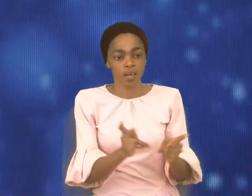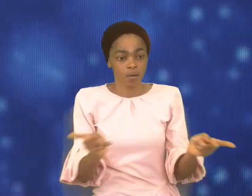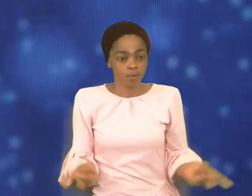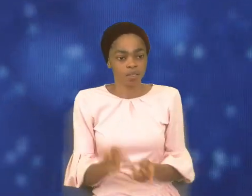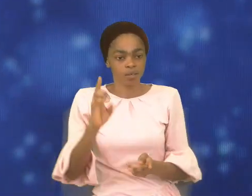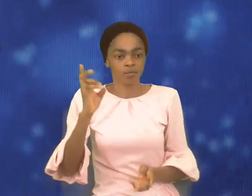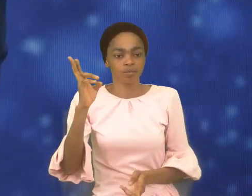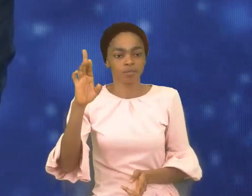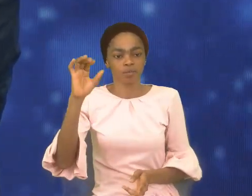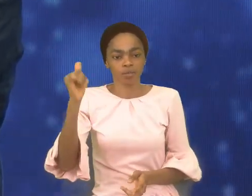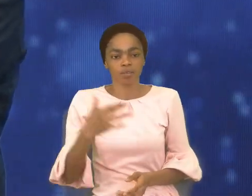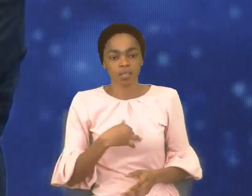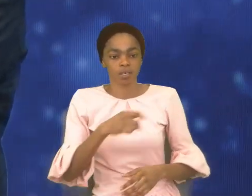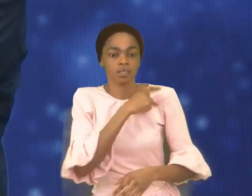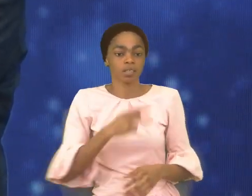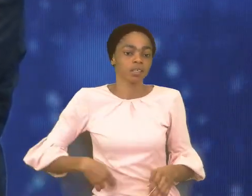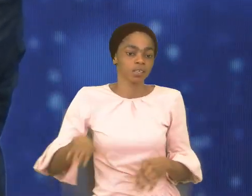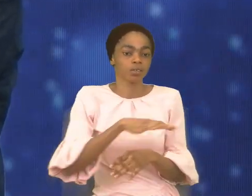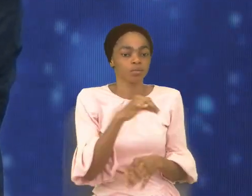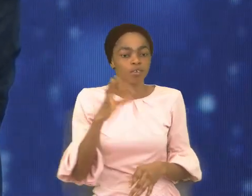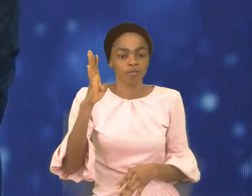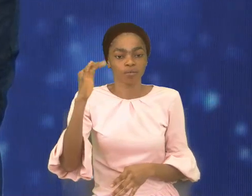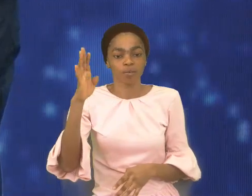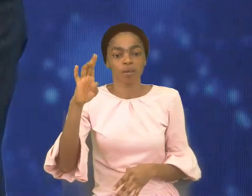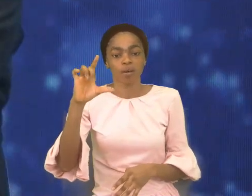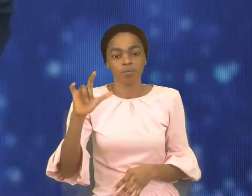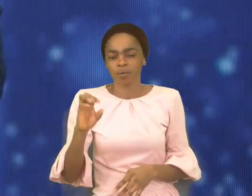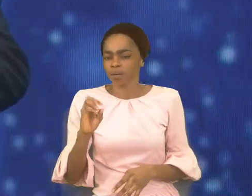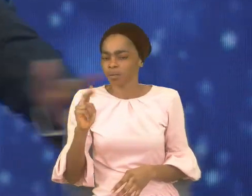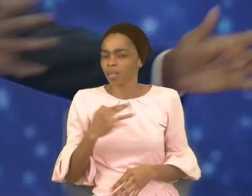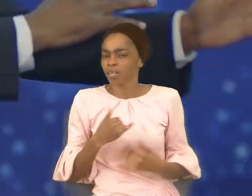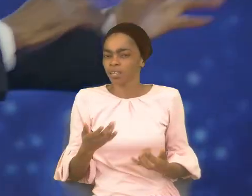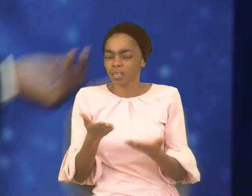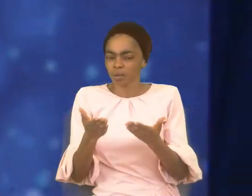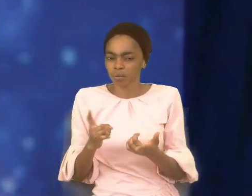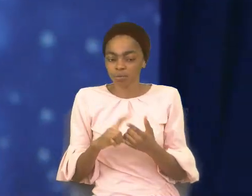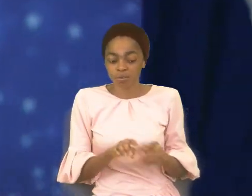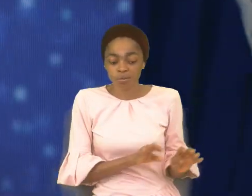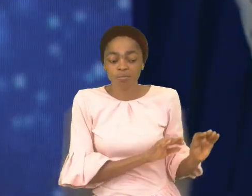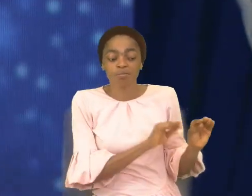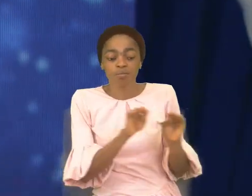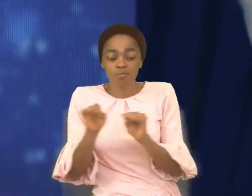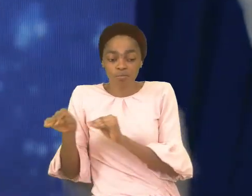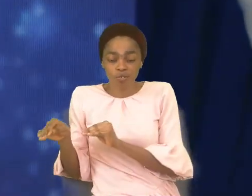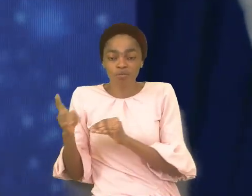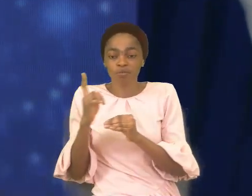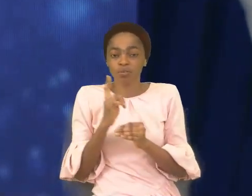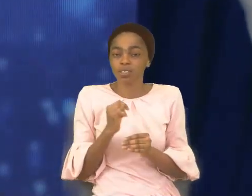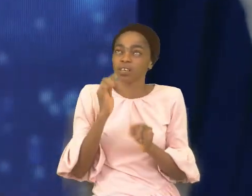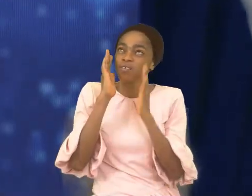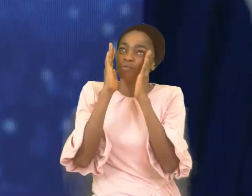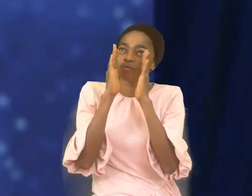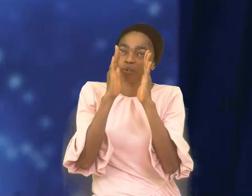the face, the eyes, the mind, the heart, the focus of everyone away from the God of